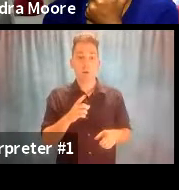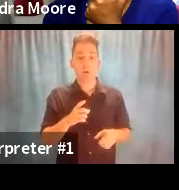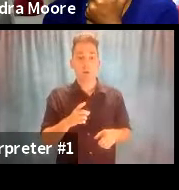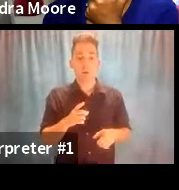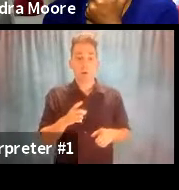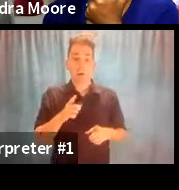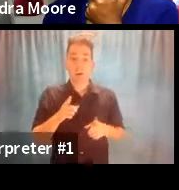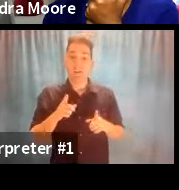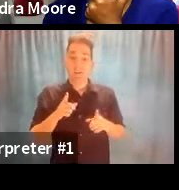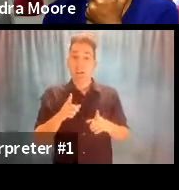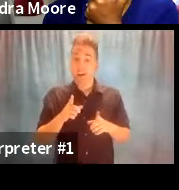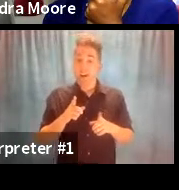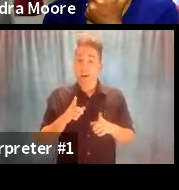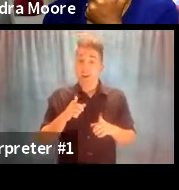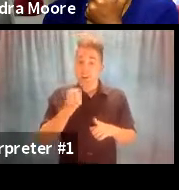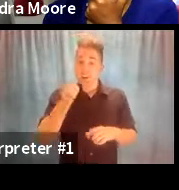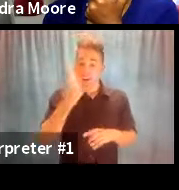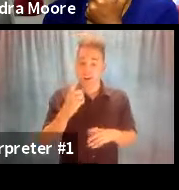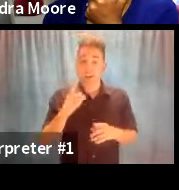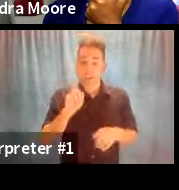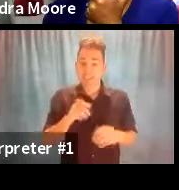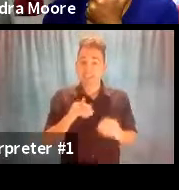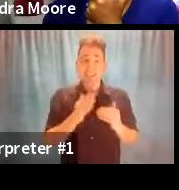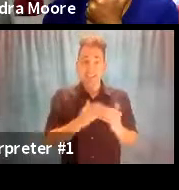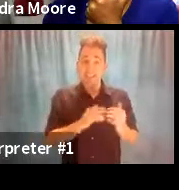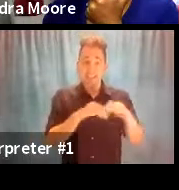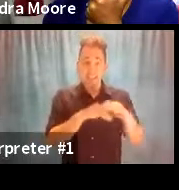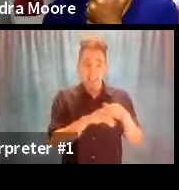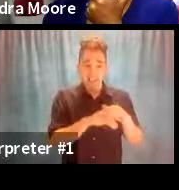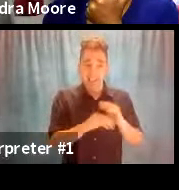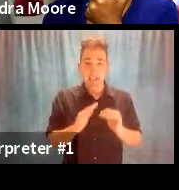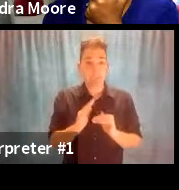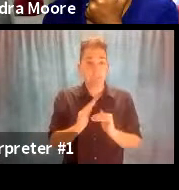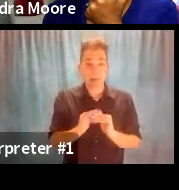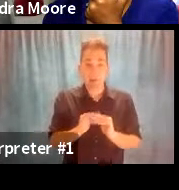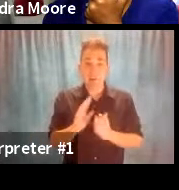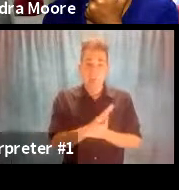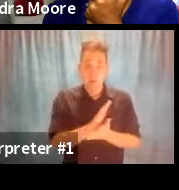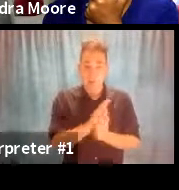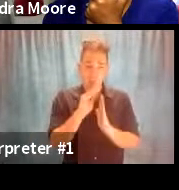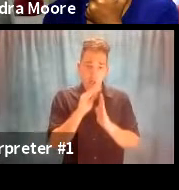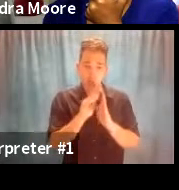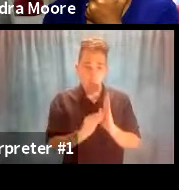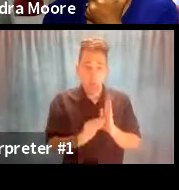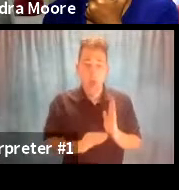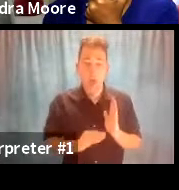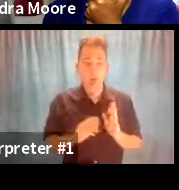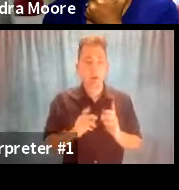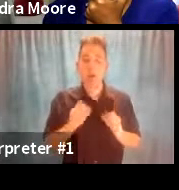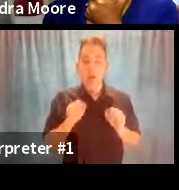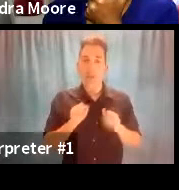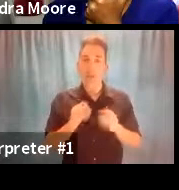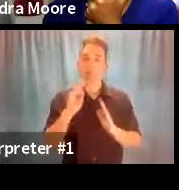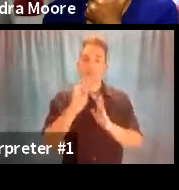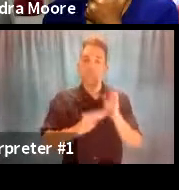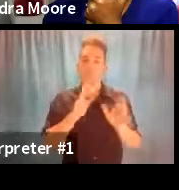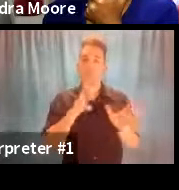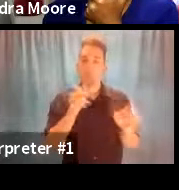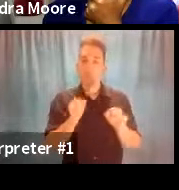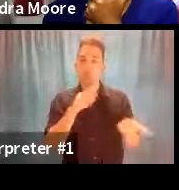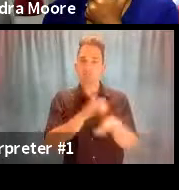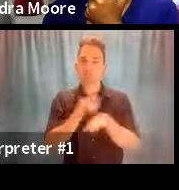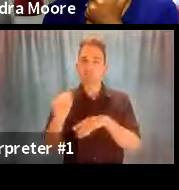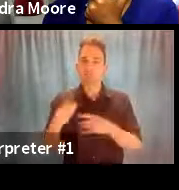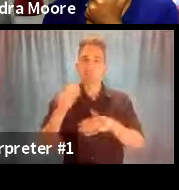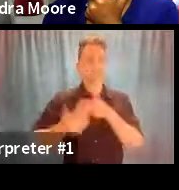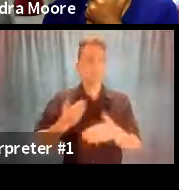means minimal documentation requirements and process quickly. With the CDC's moratorium lapsing